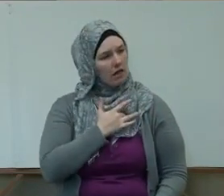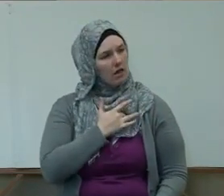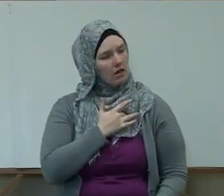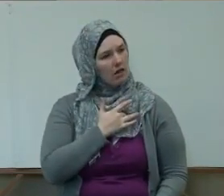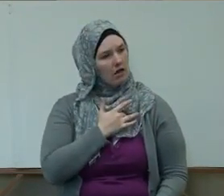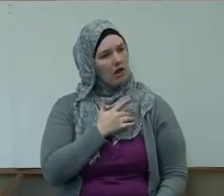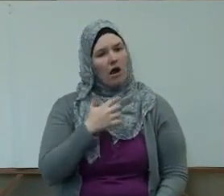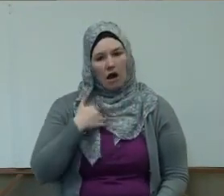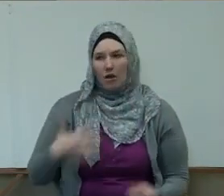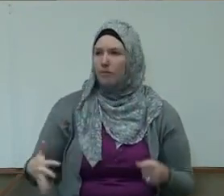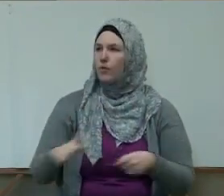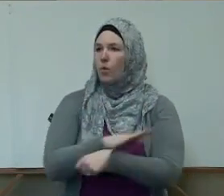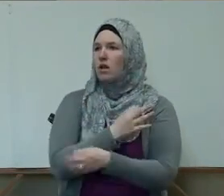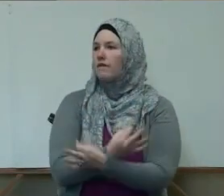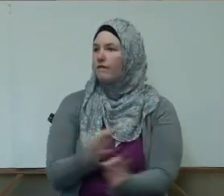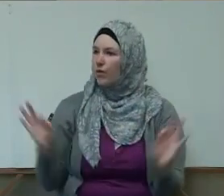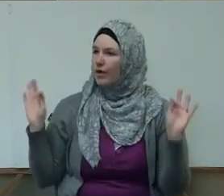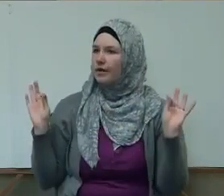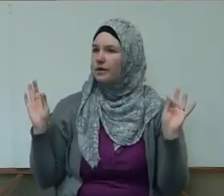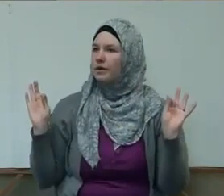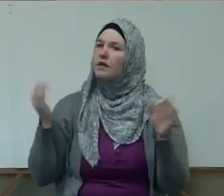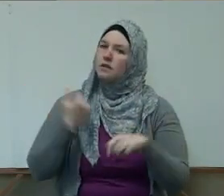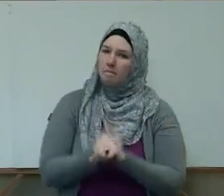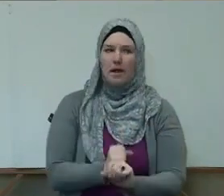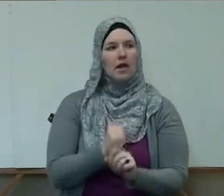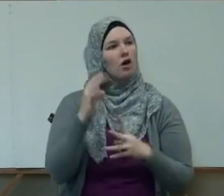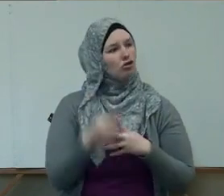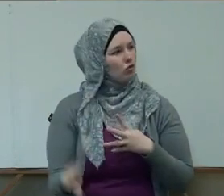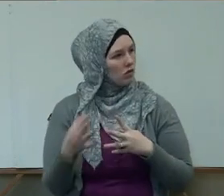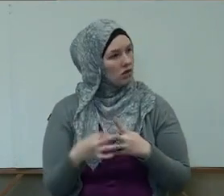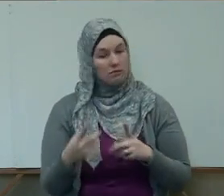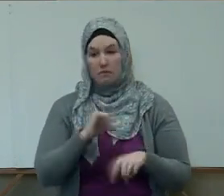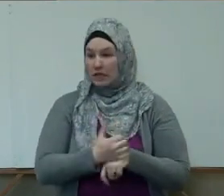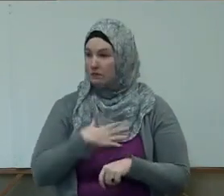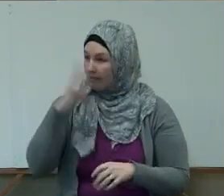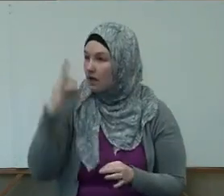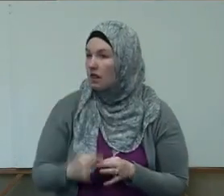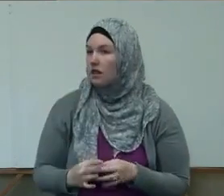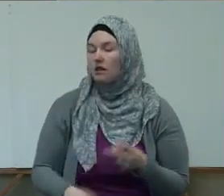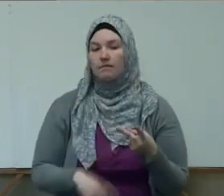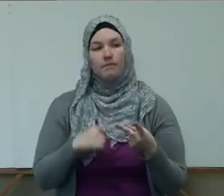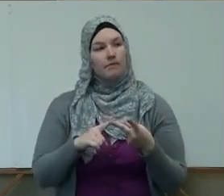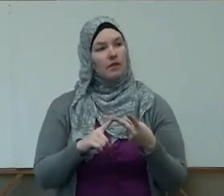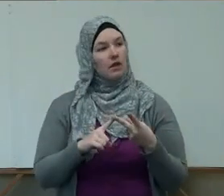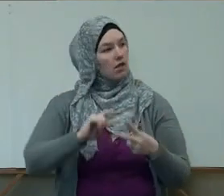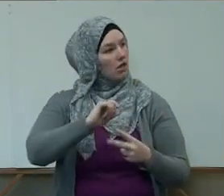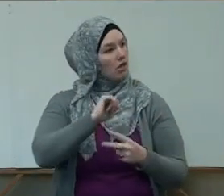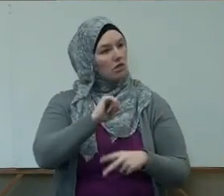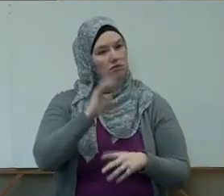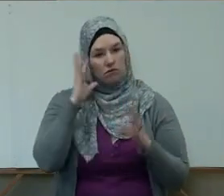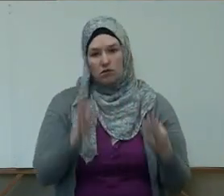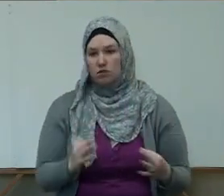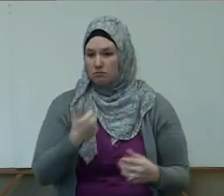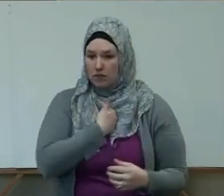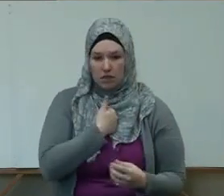are totally free to make a choice of their faith, a choice of their worship system, a choice